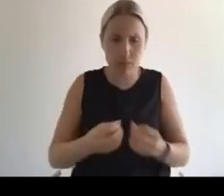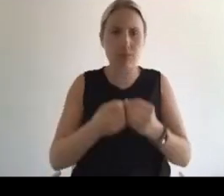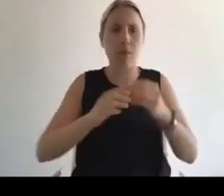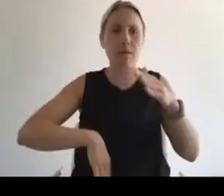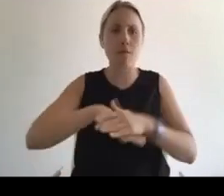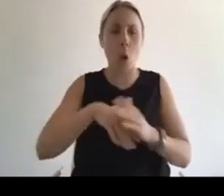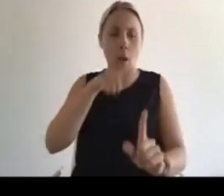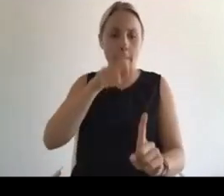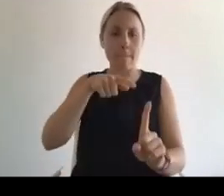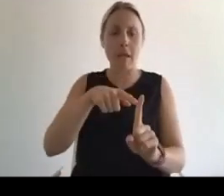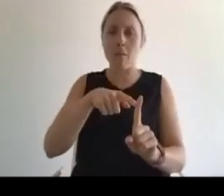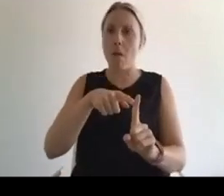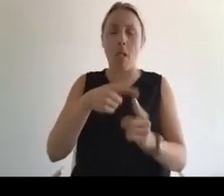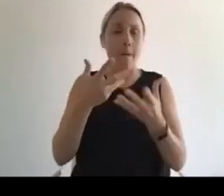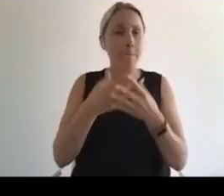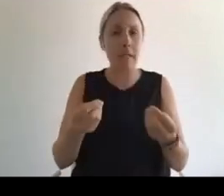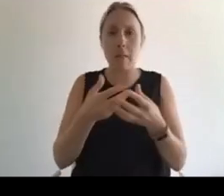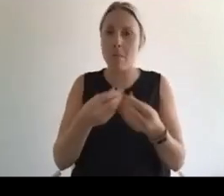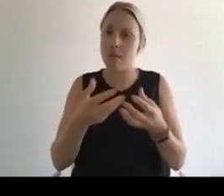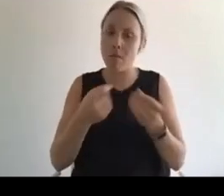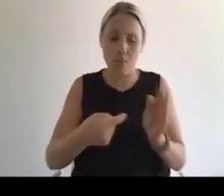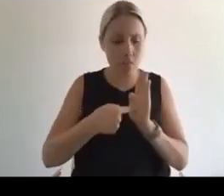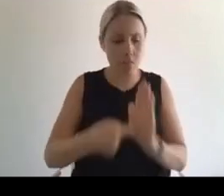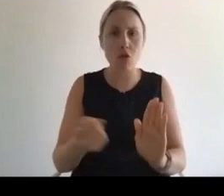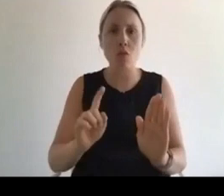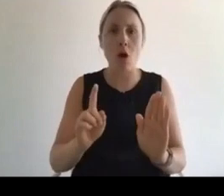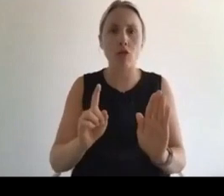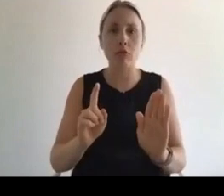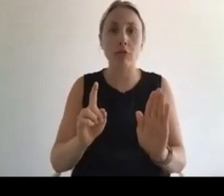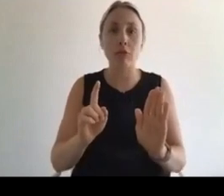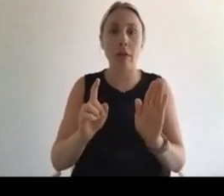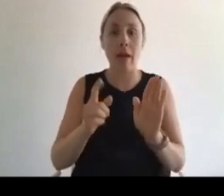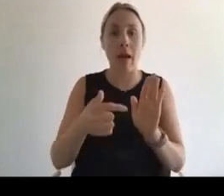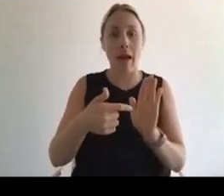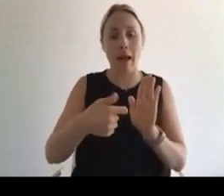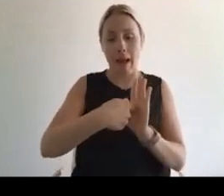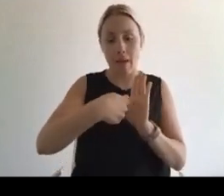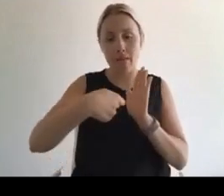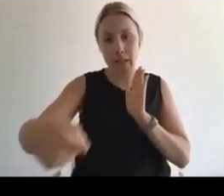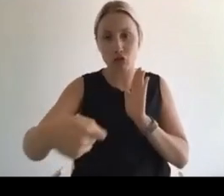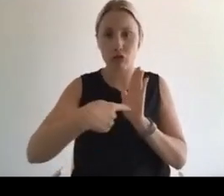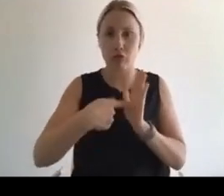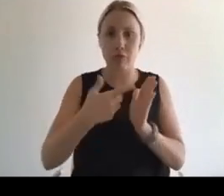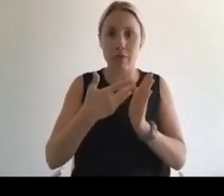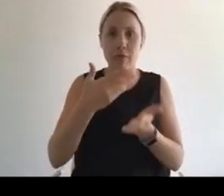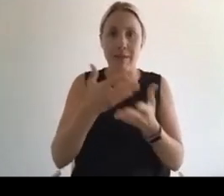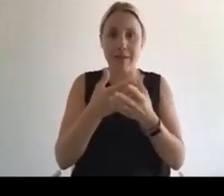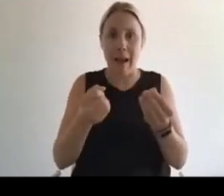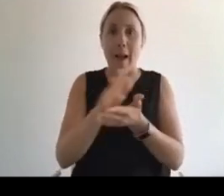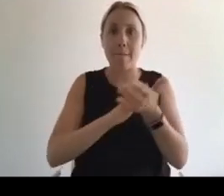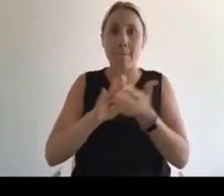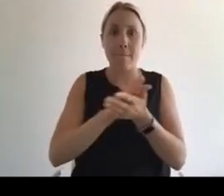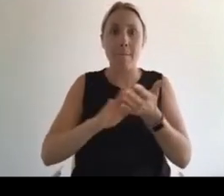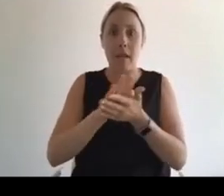are completely missing out, and the extent of the gap is just over not only what we have in our pockets